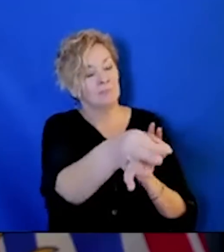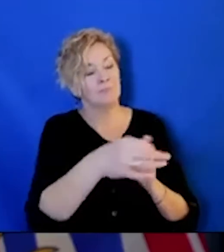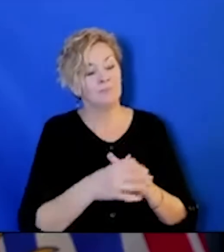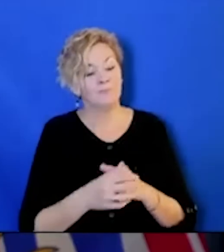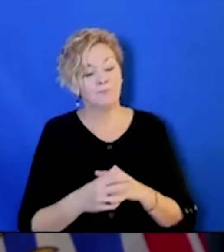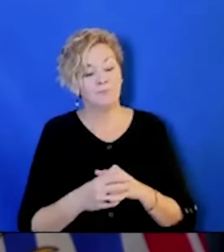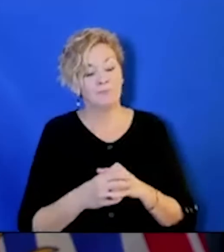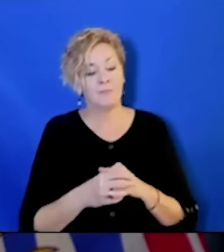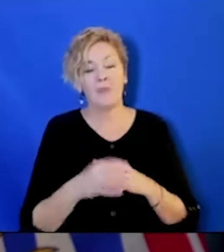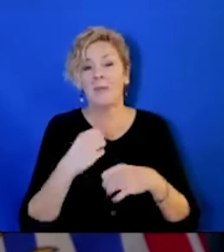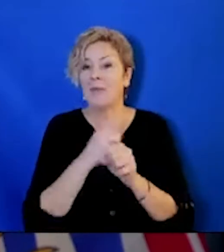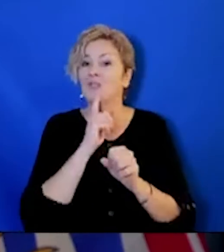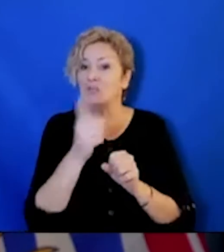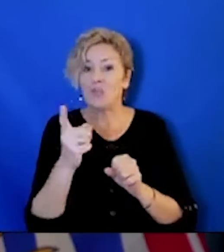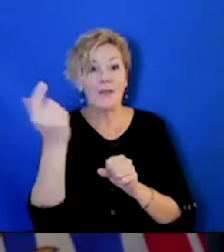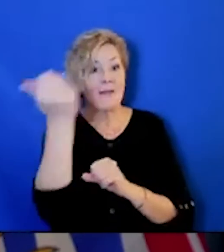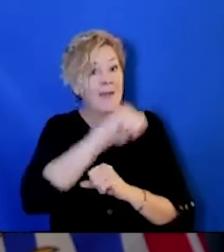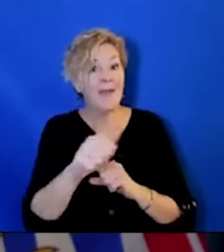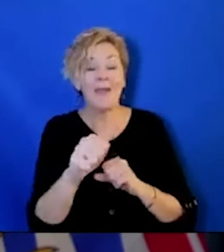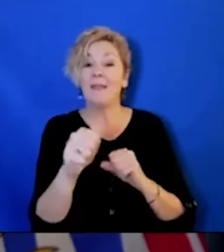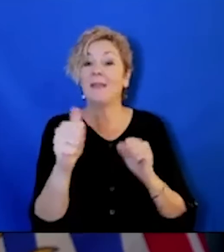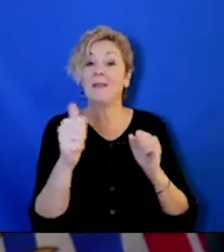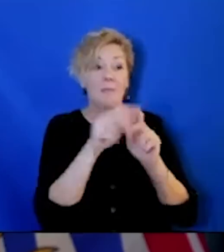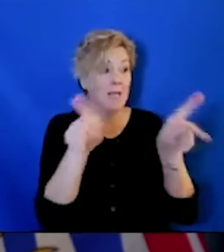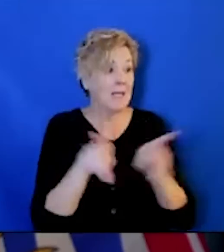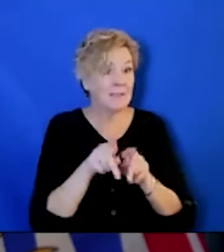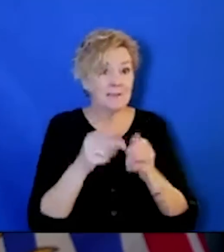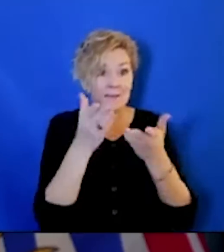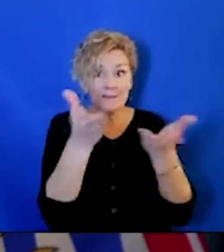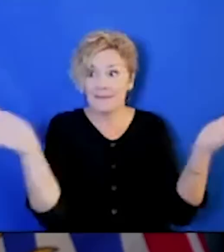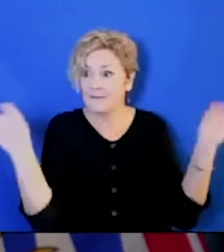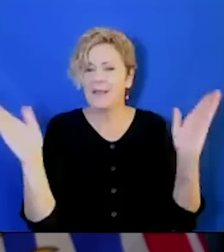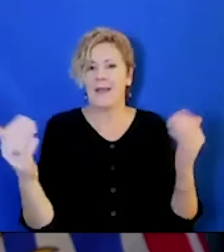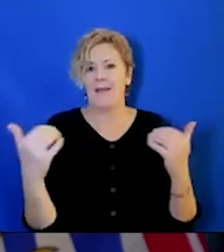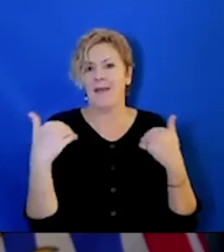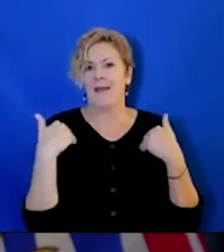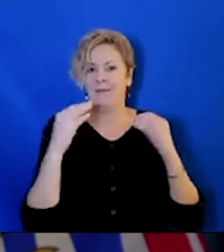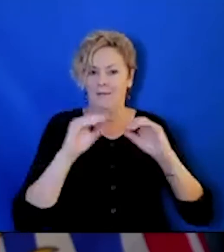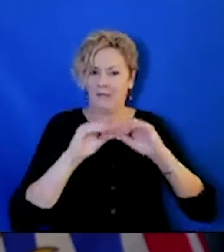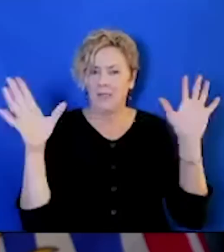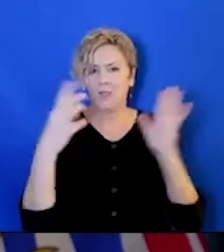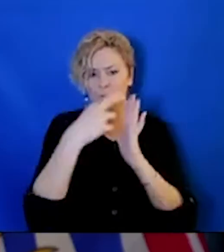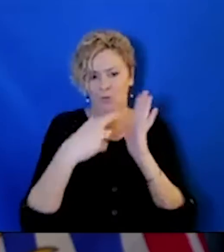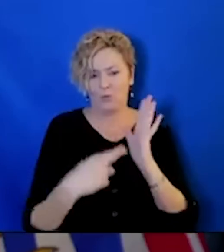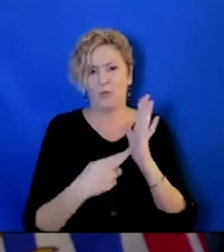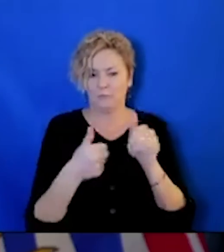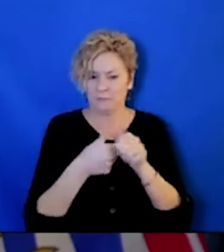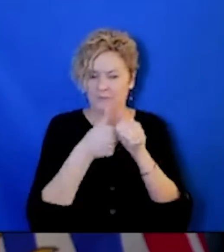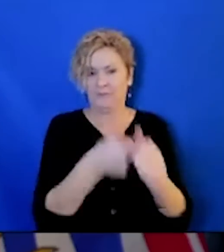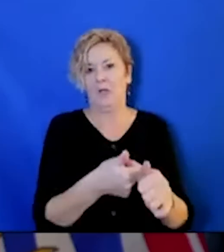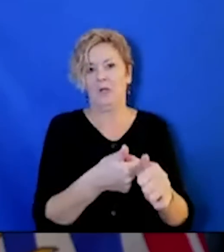safety plans are in place. Right now, we need to reduce our social interactions and